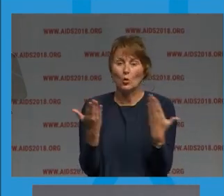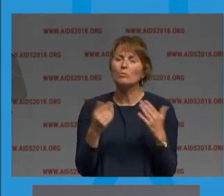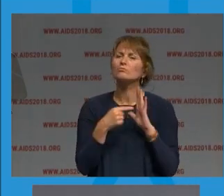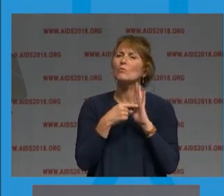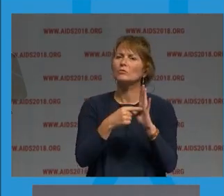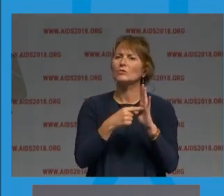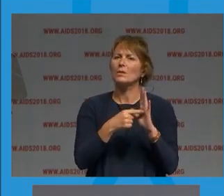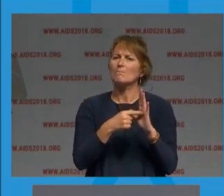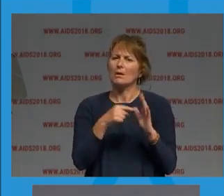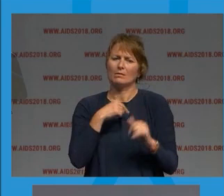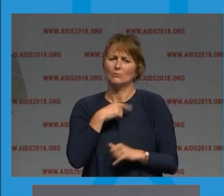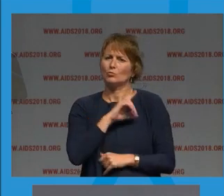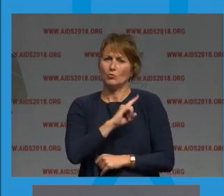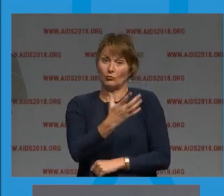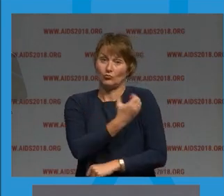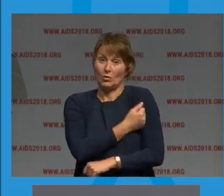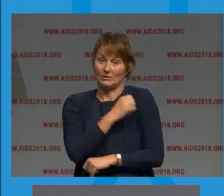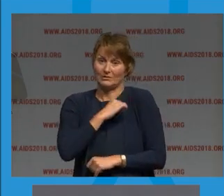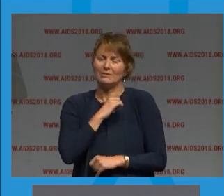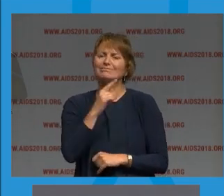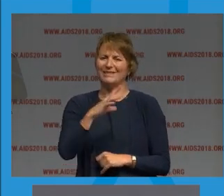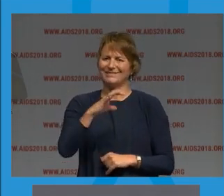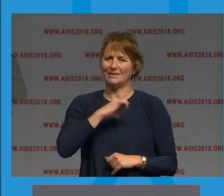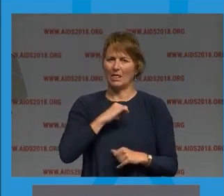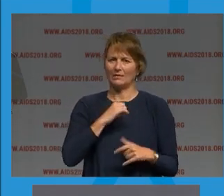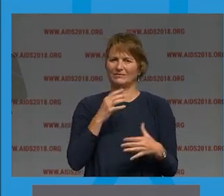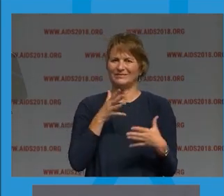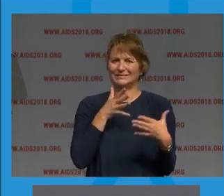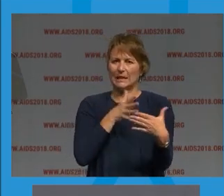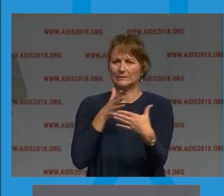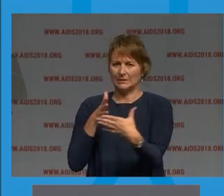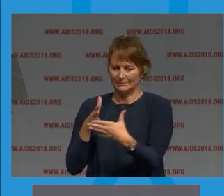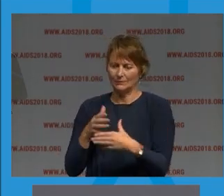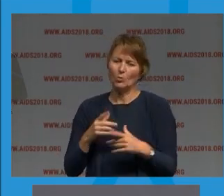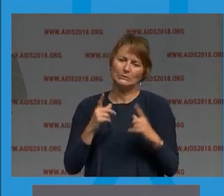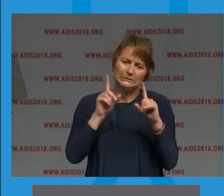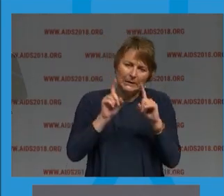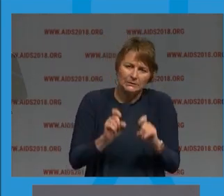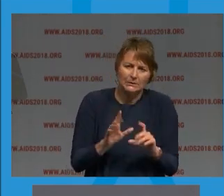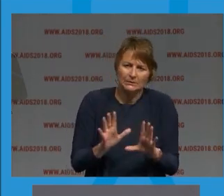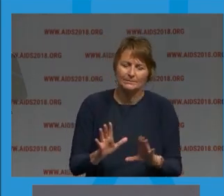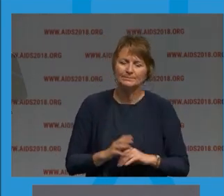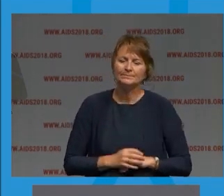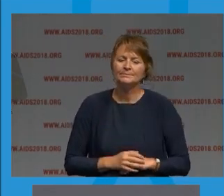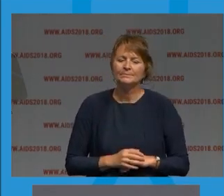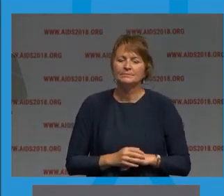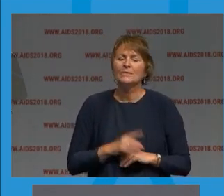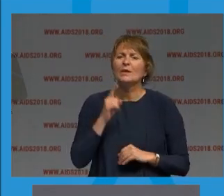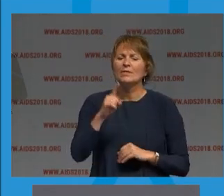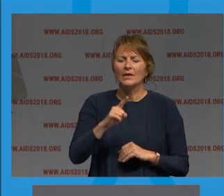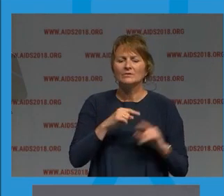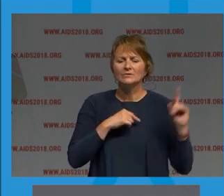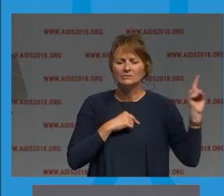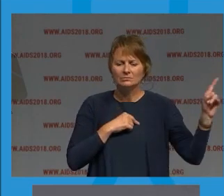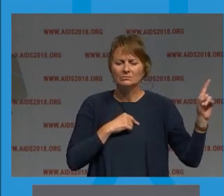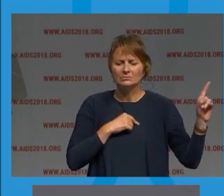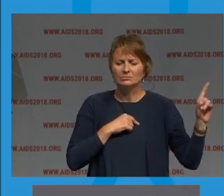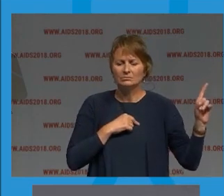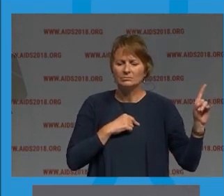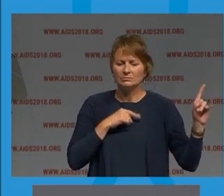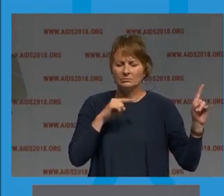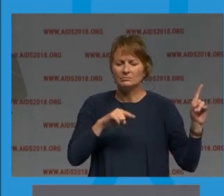HIV self-testing. In this figure, which shows findings from a study conducted in Vietnam, presented at